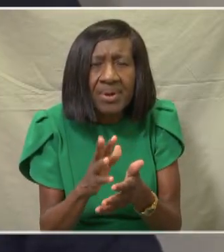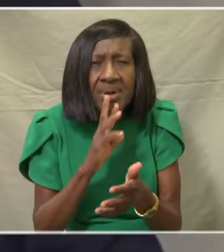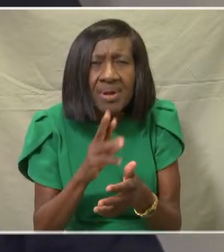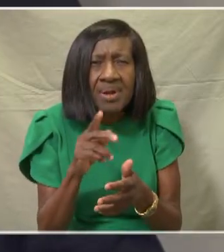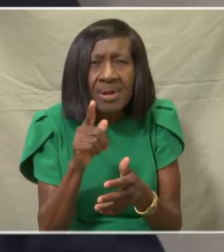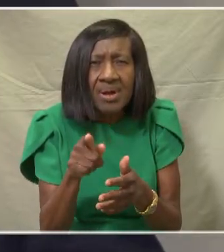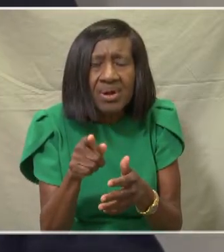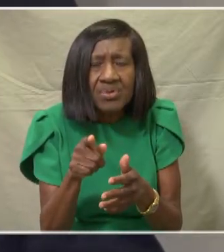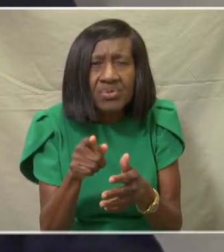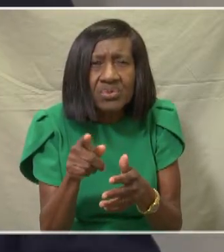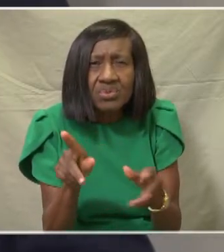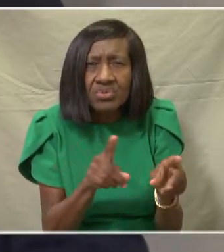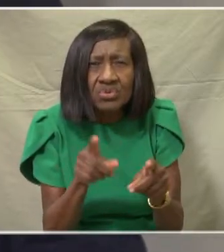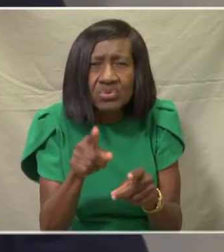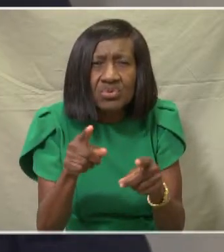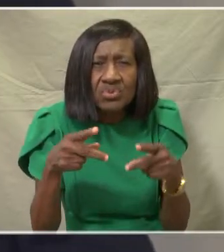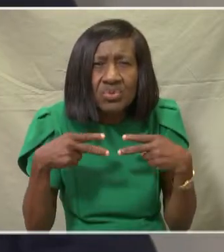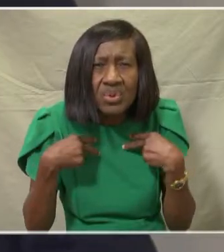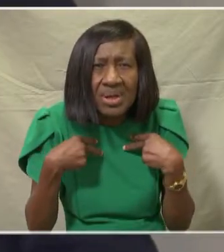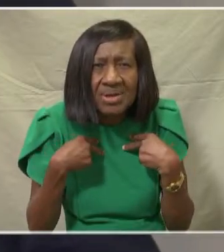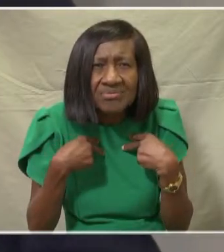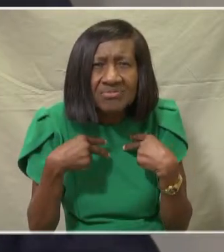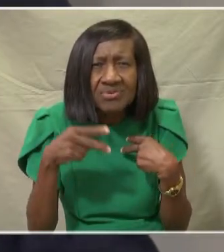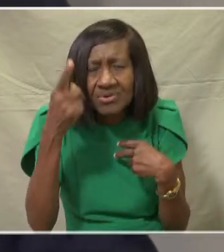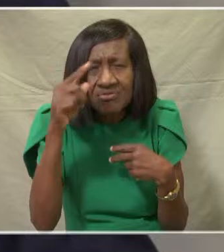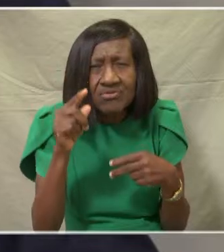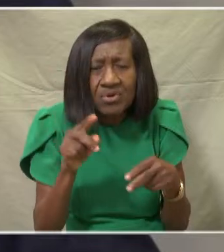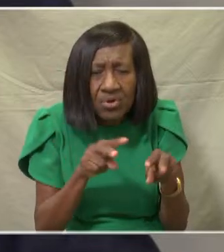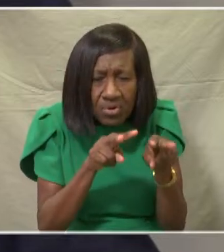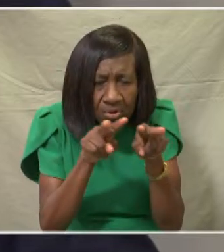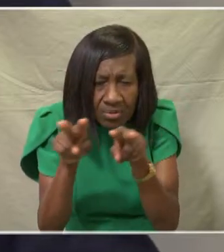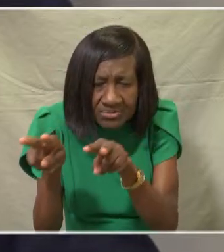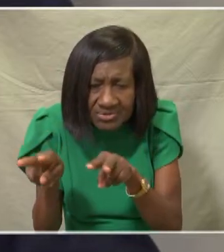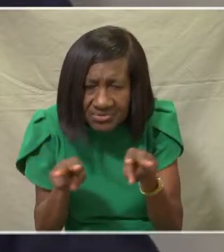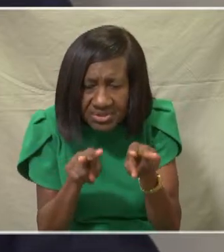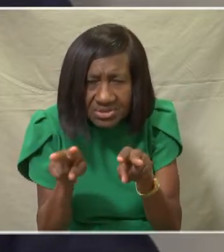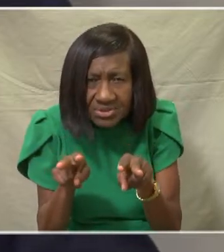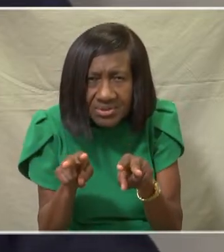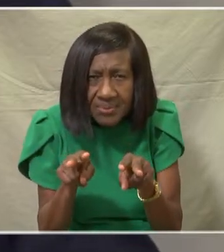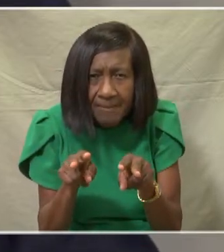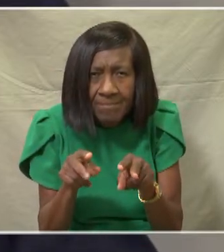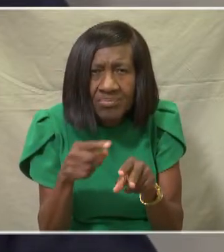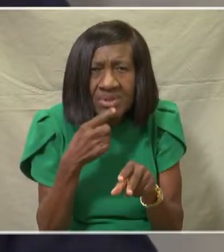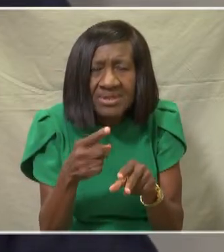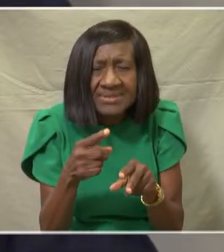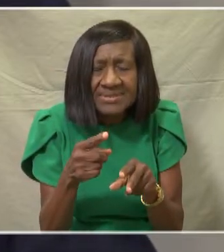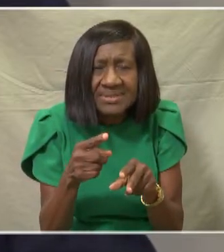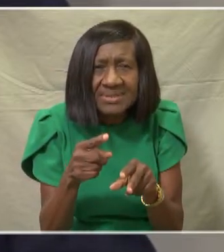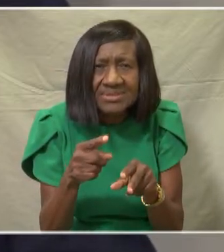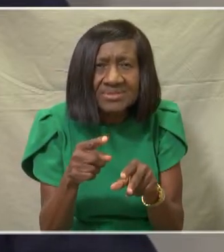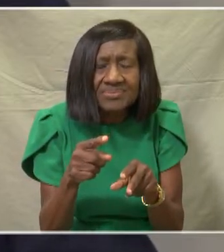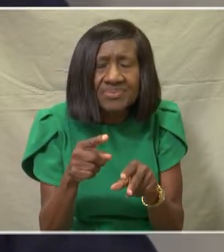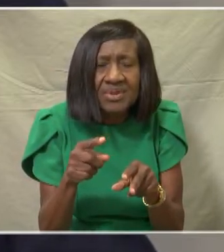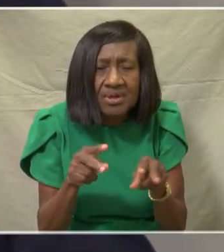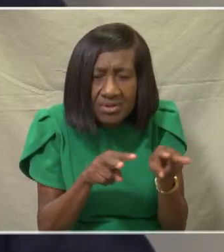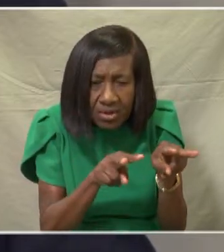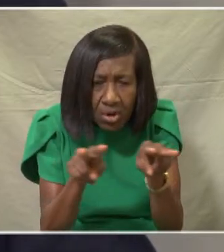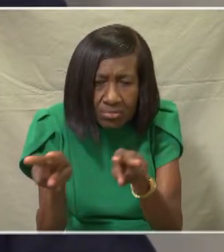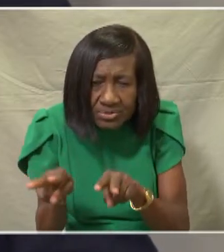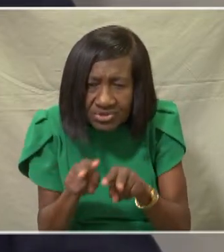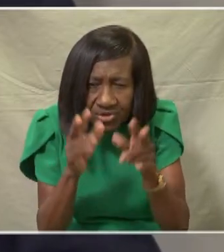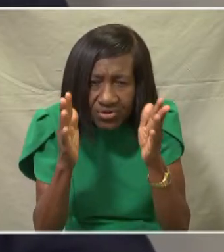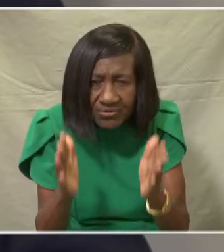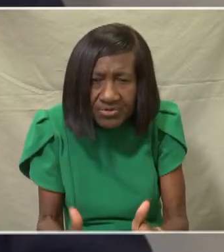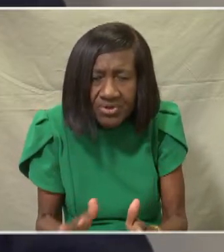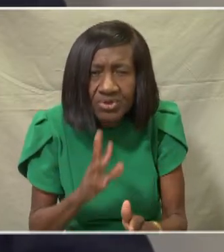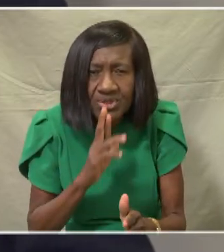The observation process, anyone who observes an election is trained by the CPA. and goes through a formal training process.